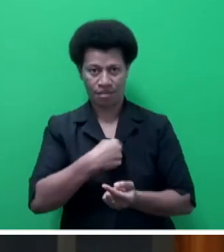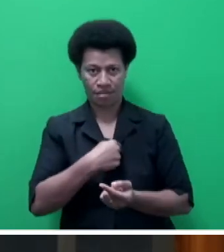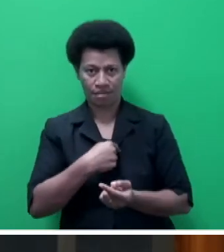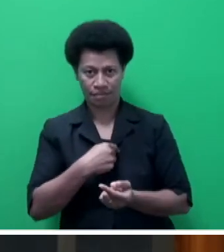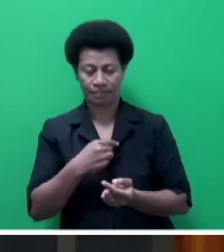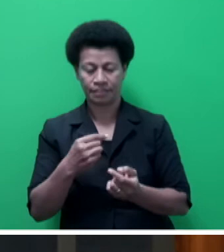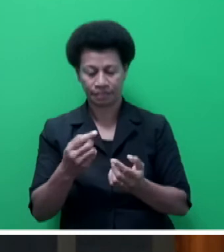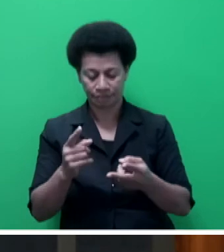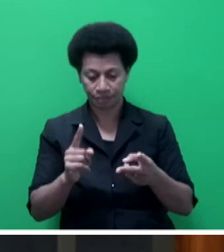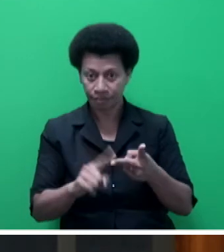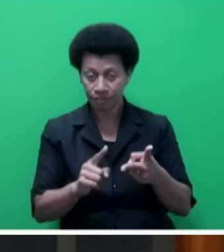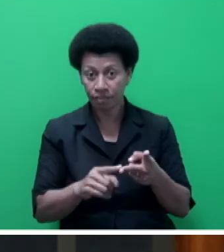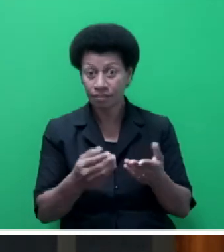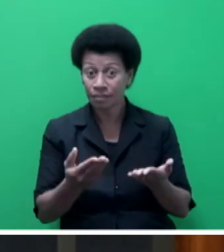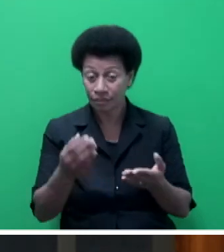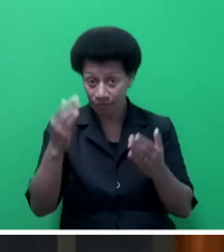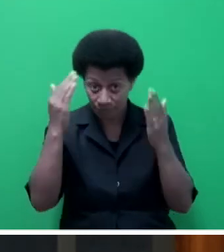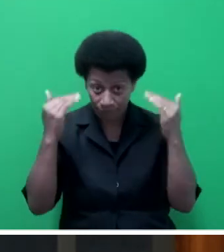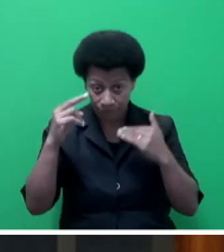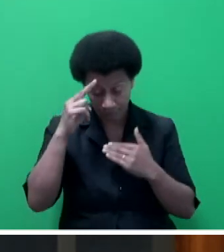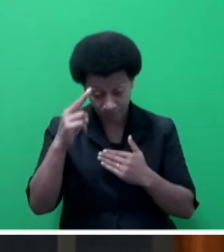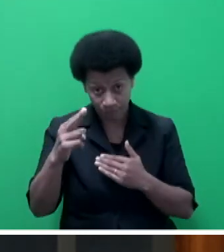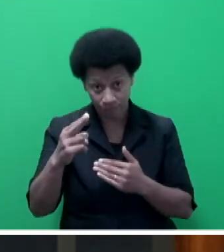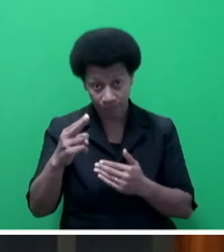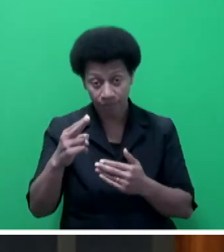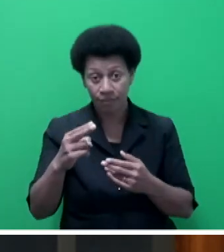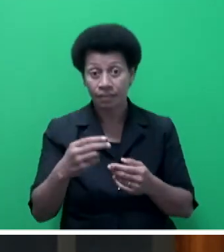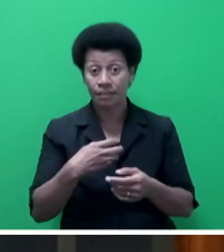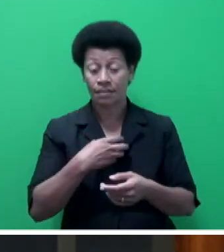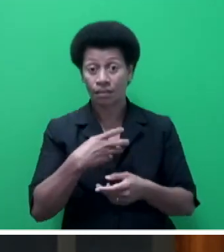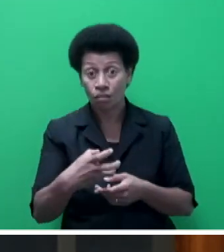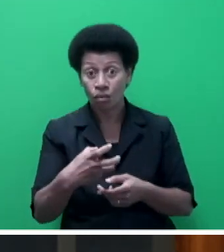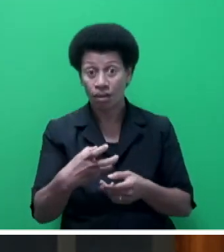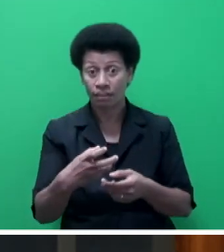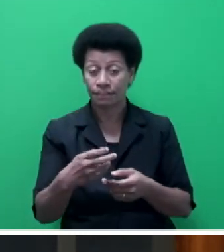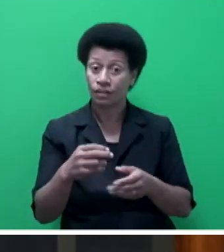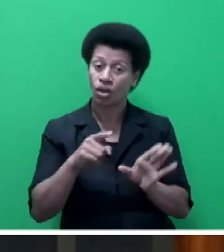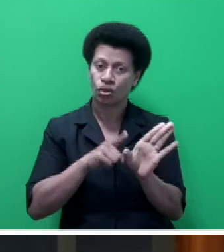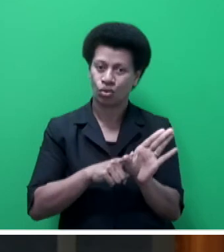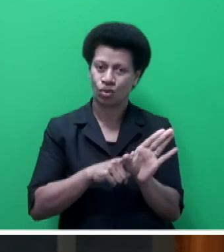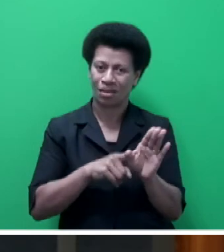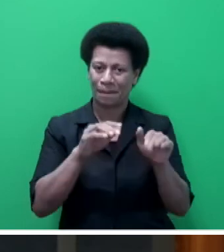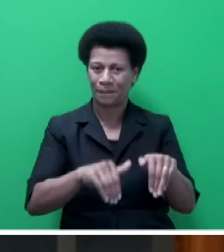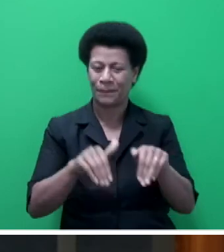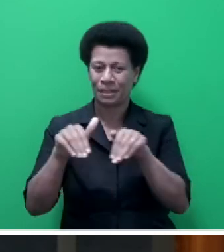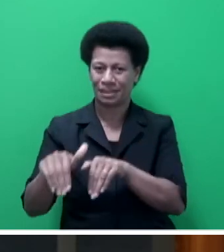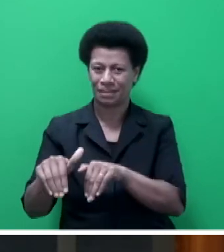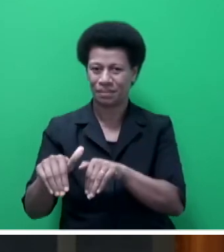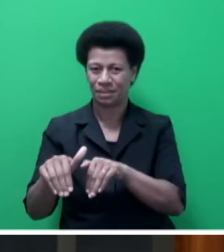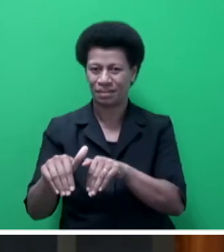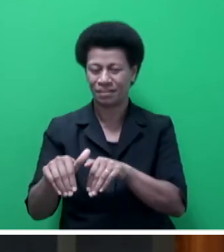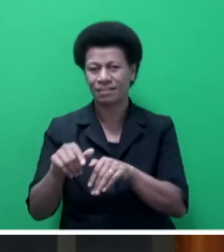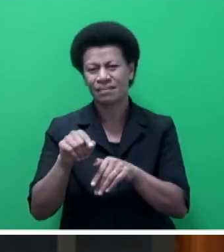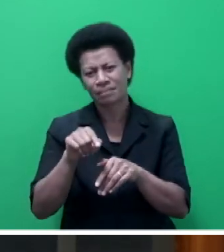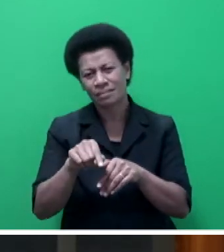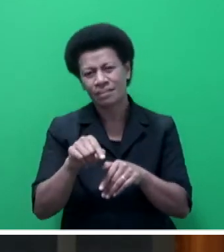Mr. Speaker said, furthermore, the youth participants recommended to establish a national youth